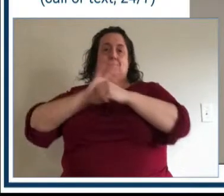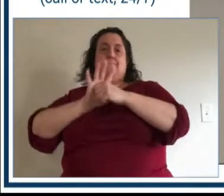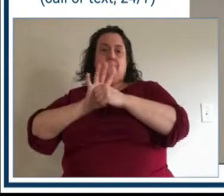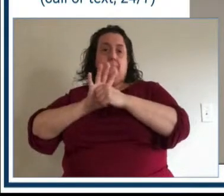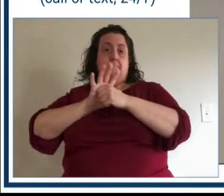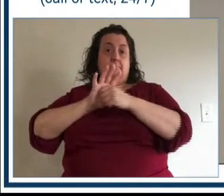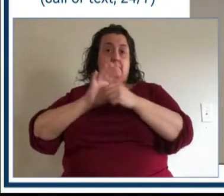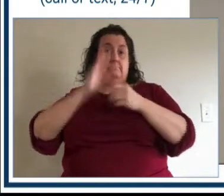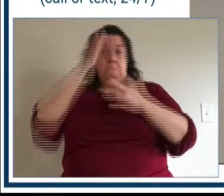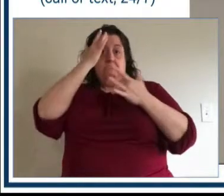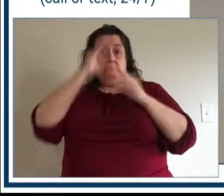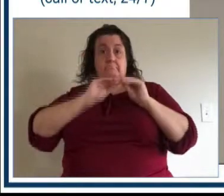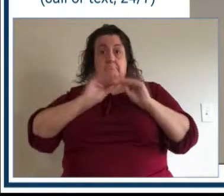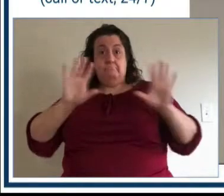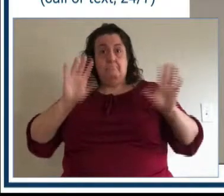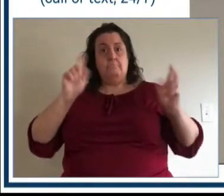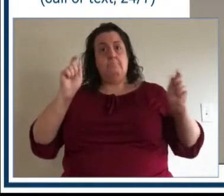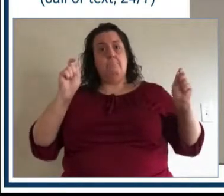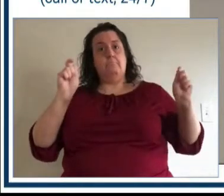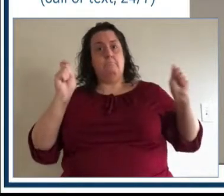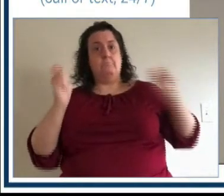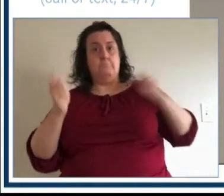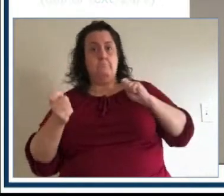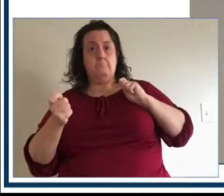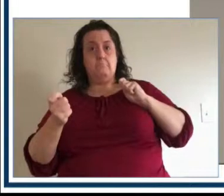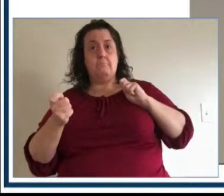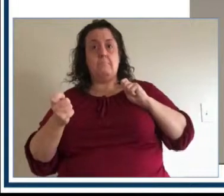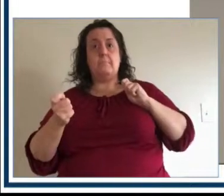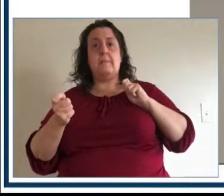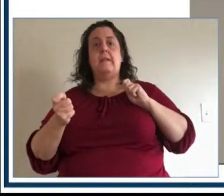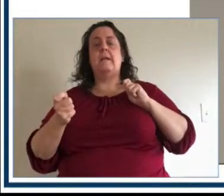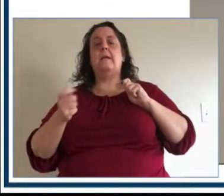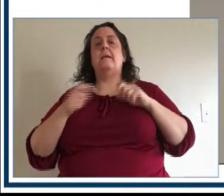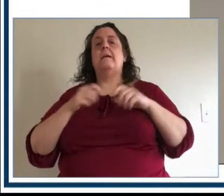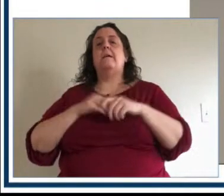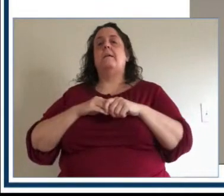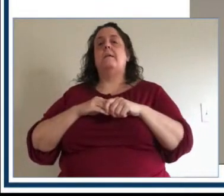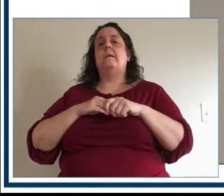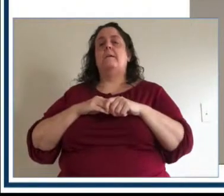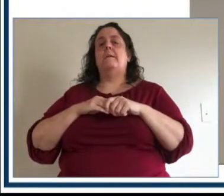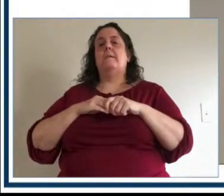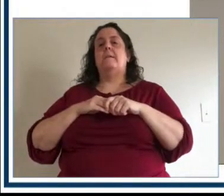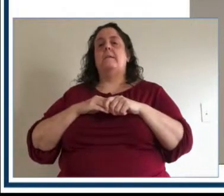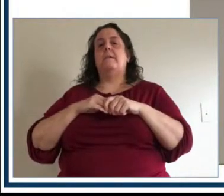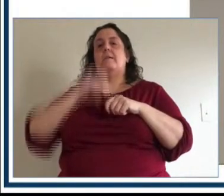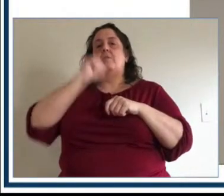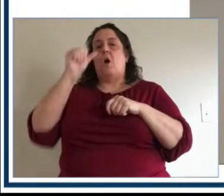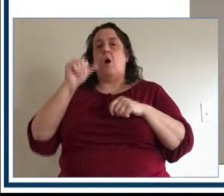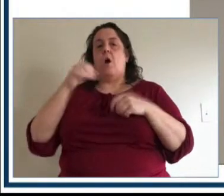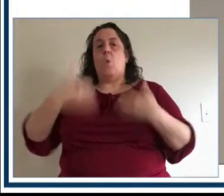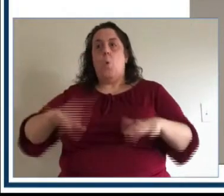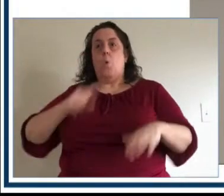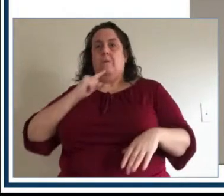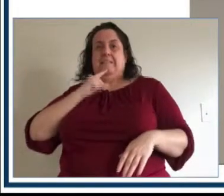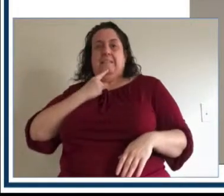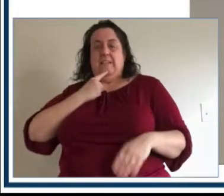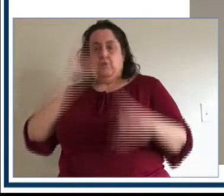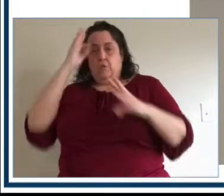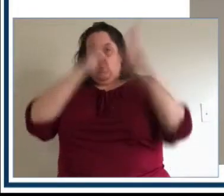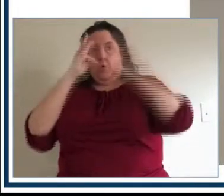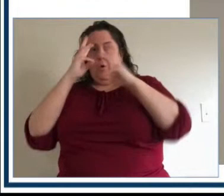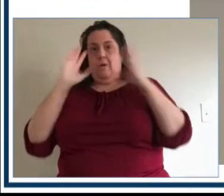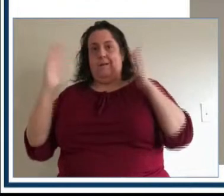essentially we can be perhaps not as acutely worried because of vaccines. And I can't say